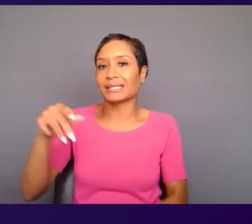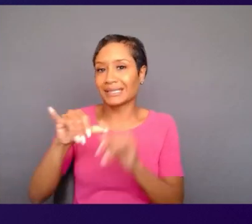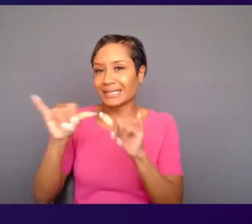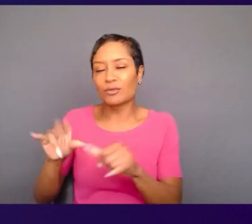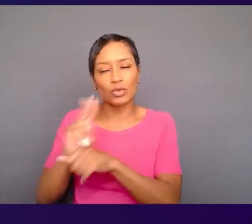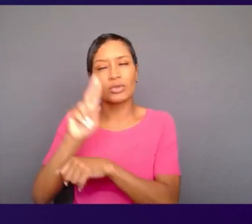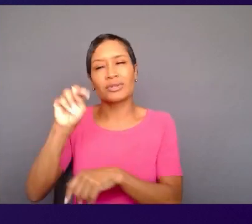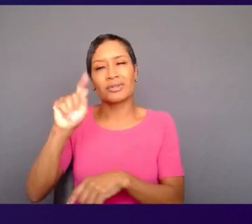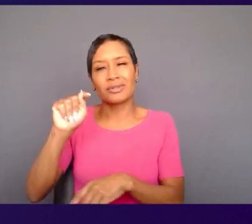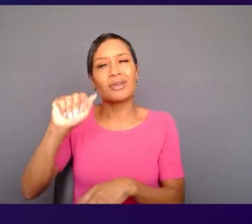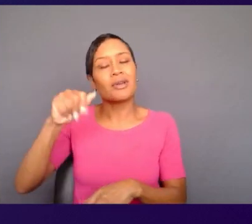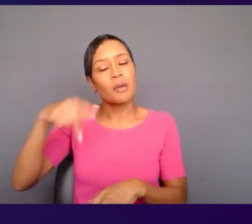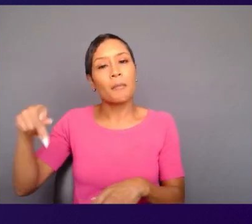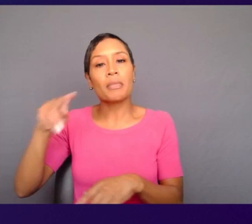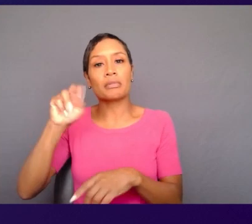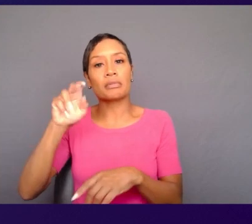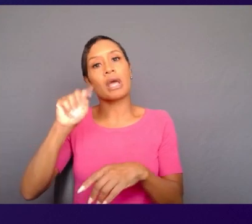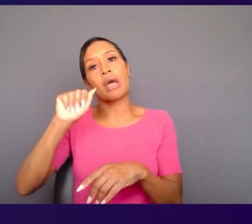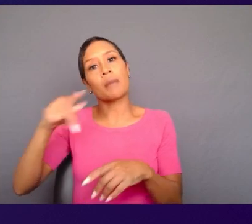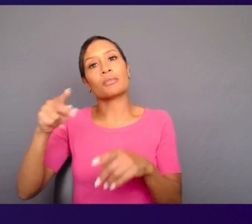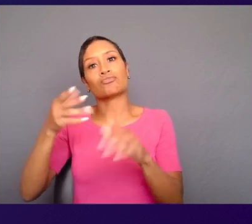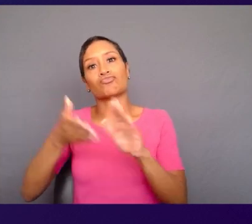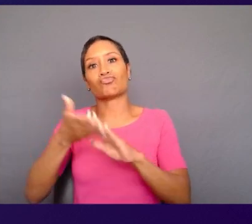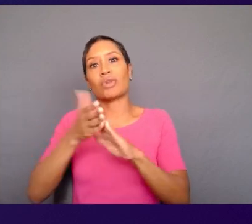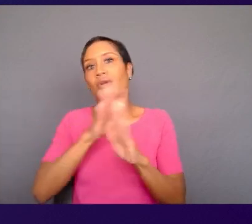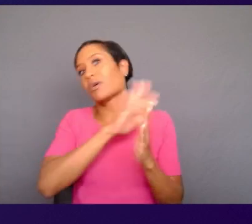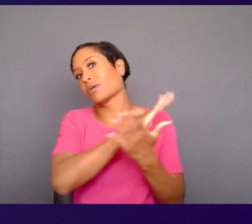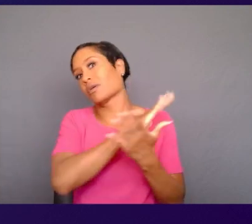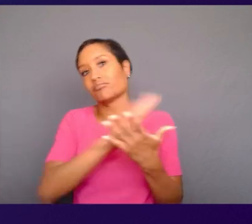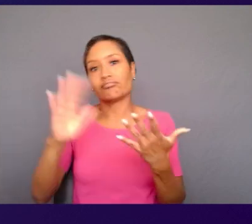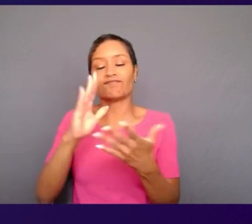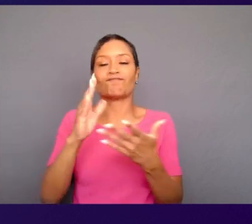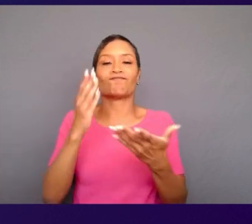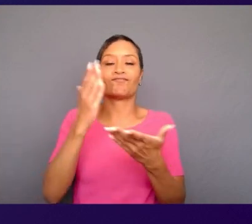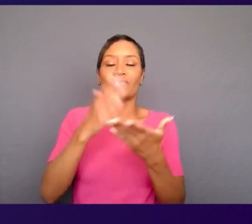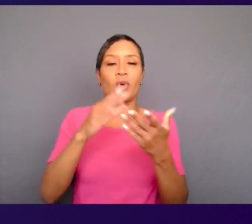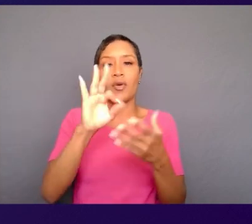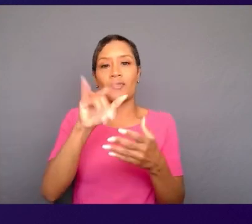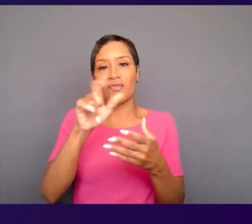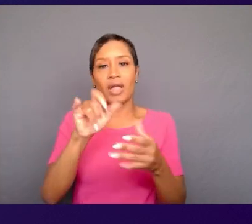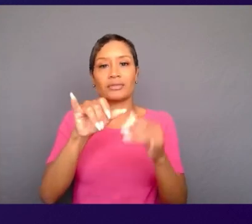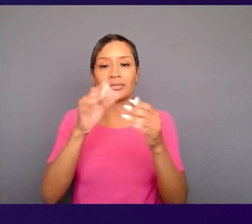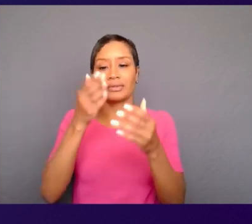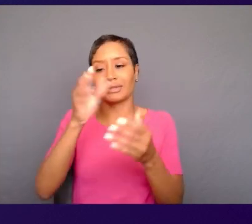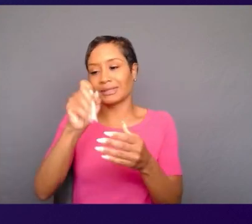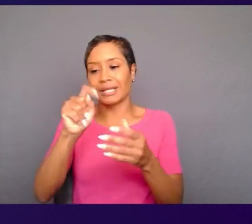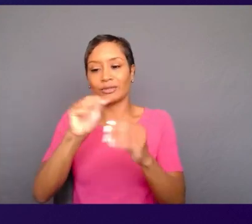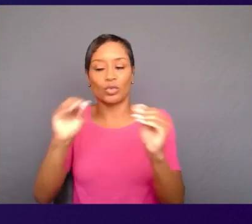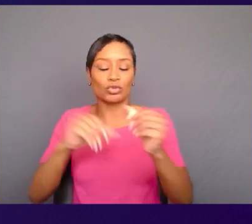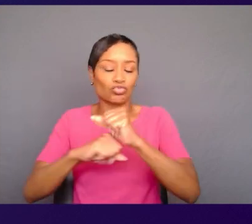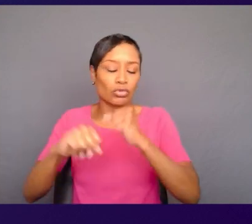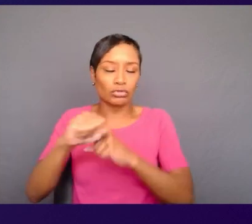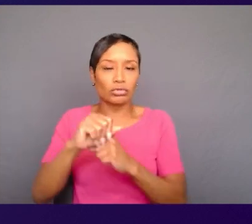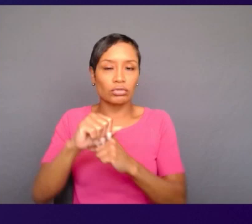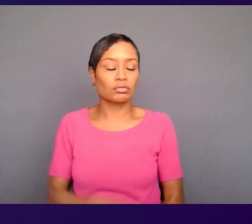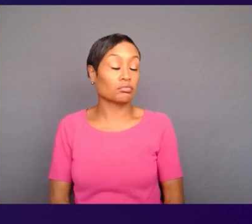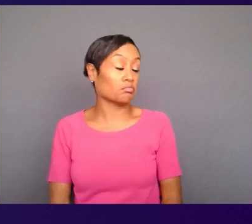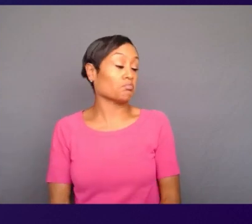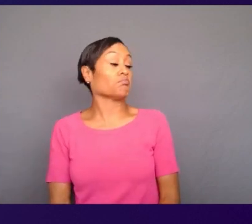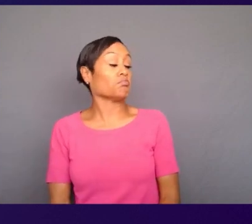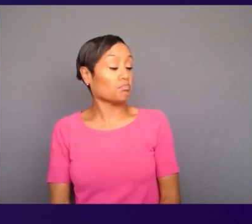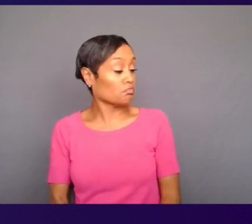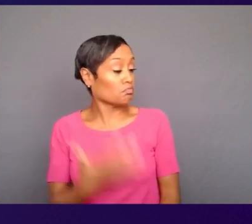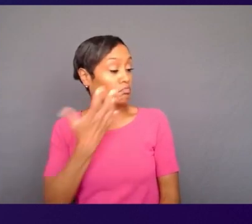NetApp runs, kind of the entire gamut of our unstructured file set. So. Yeah, awesome. Sounds like a pretty wide range of